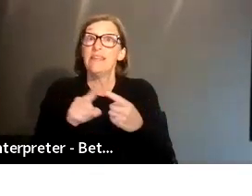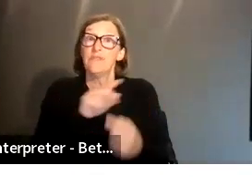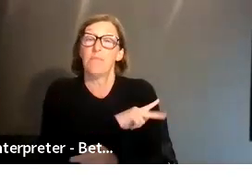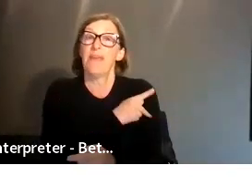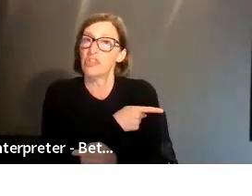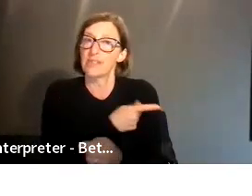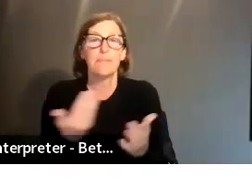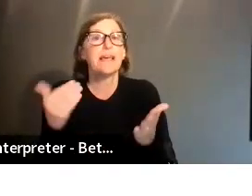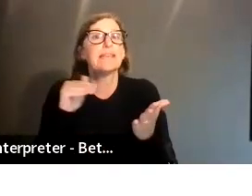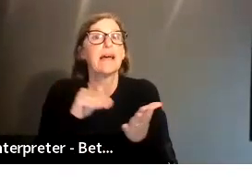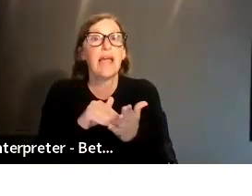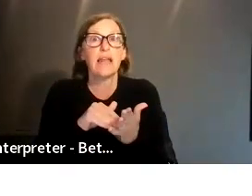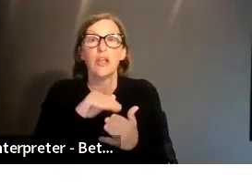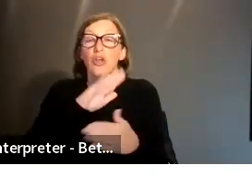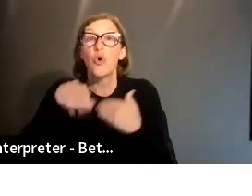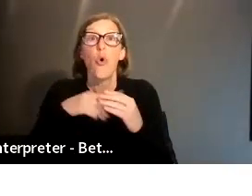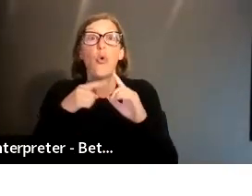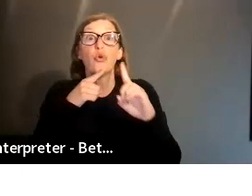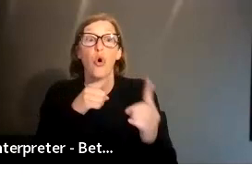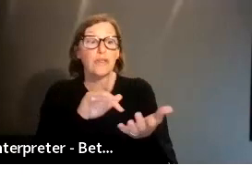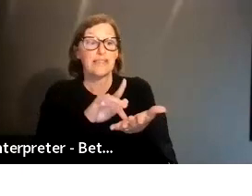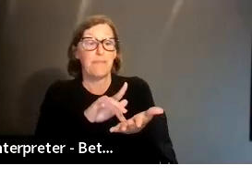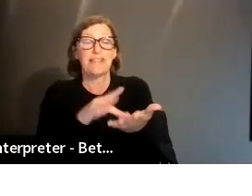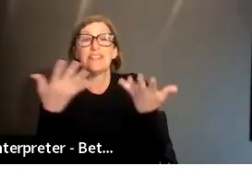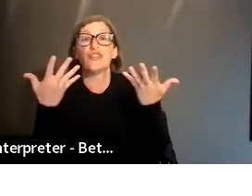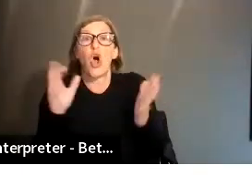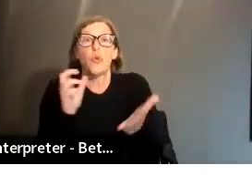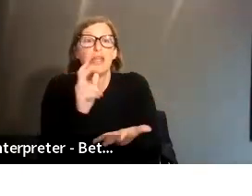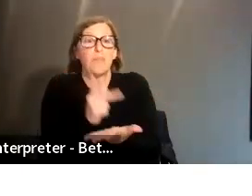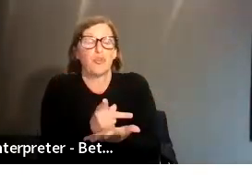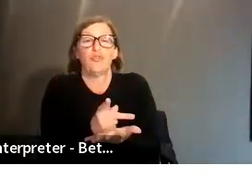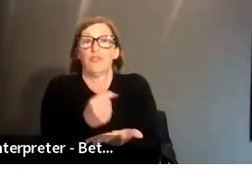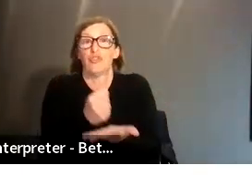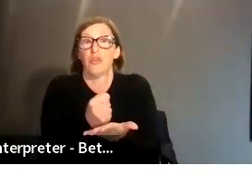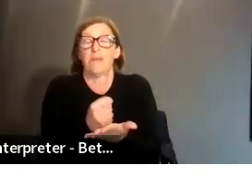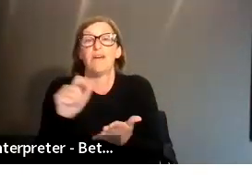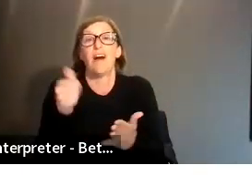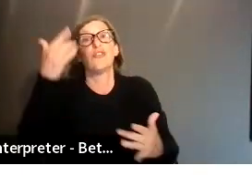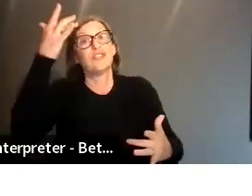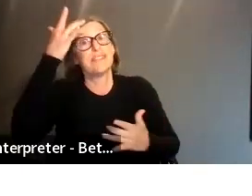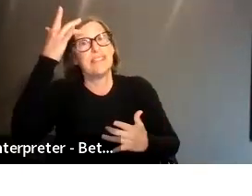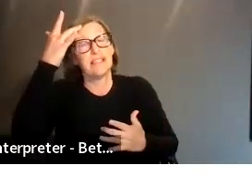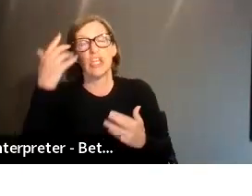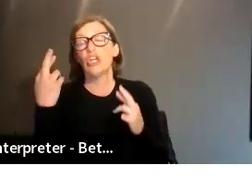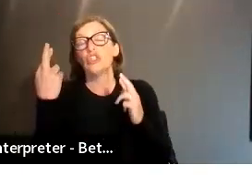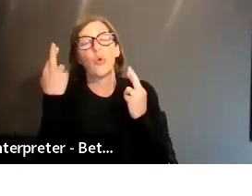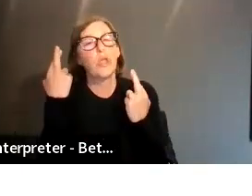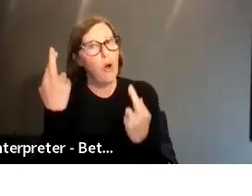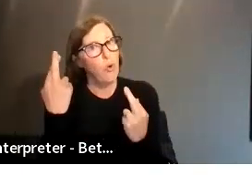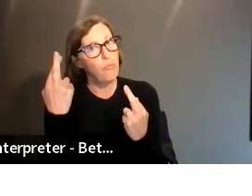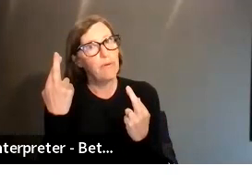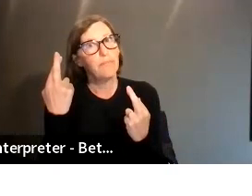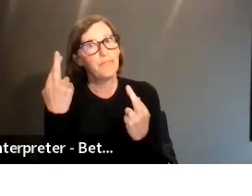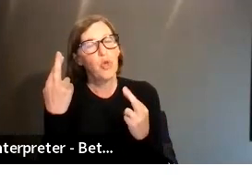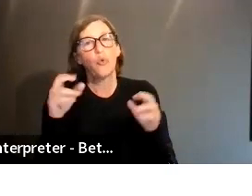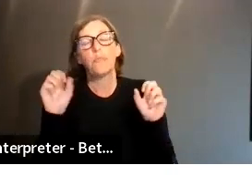again, the whole idea is that these drugs are already approved for treatment of other human diseases. So we hope we'll be